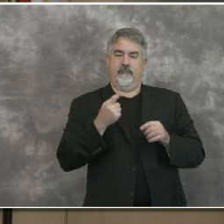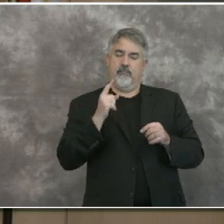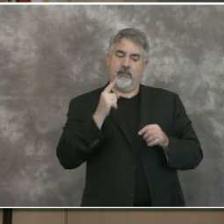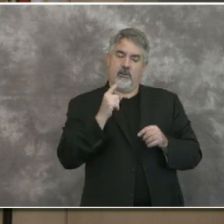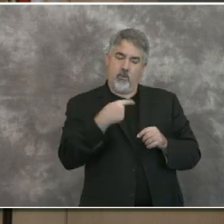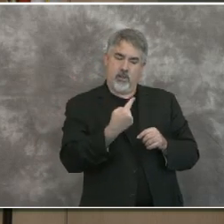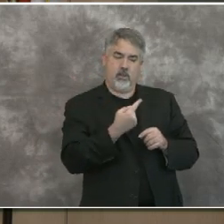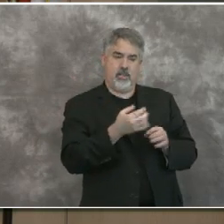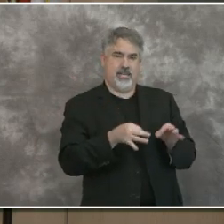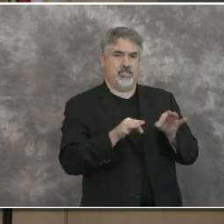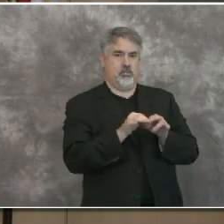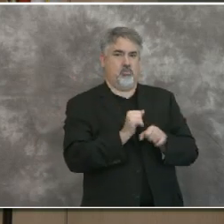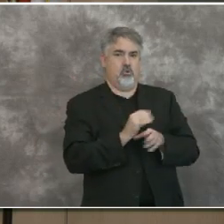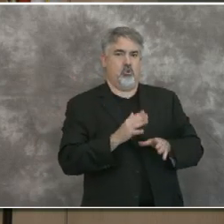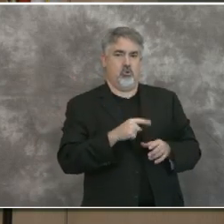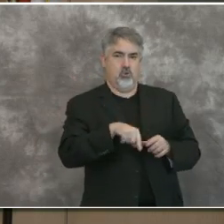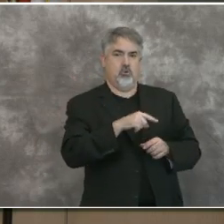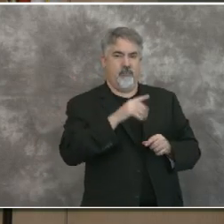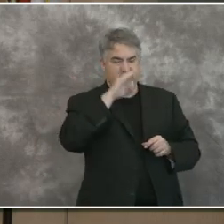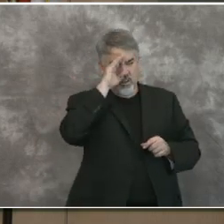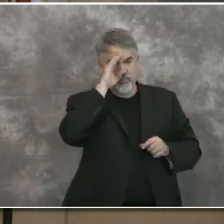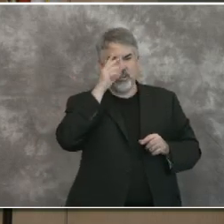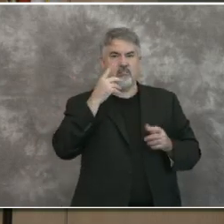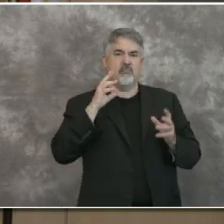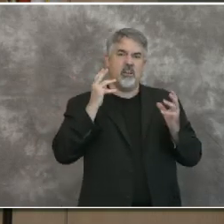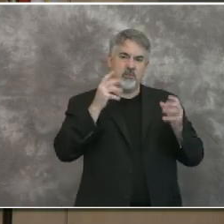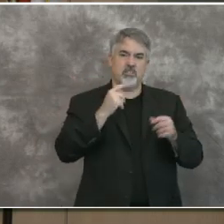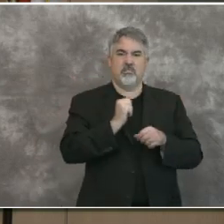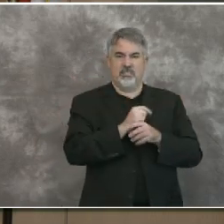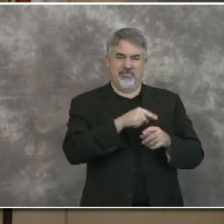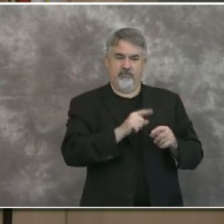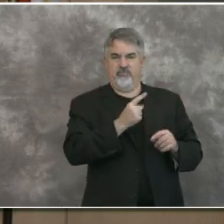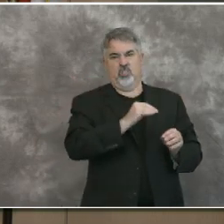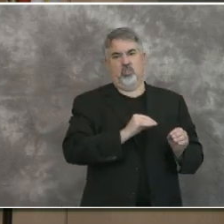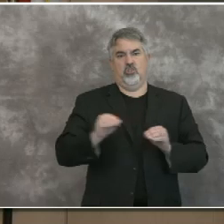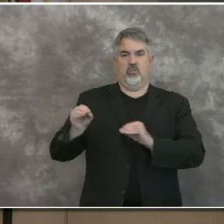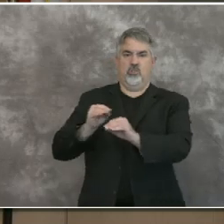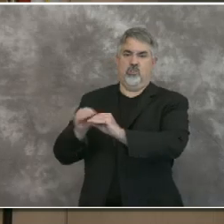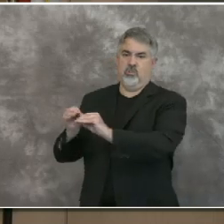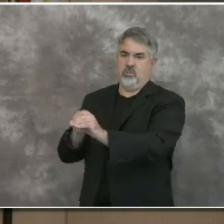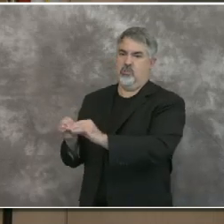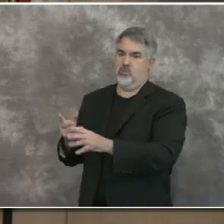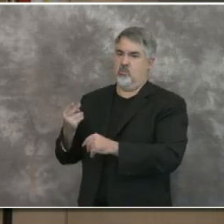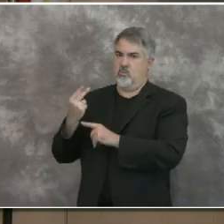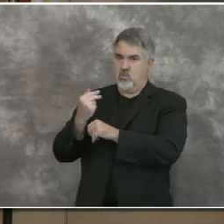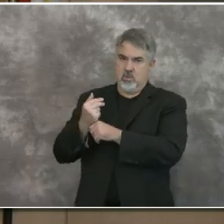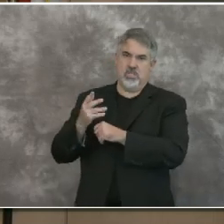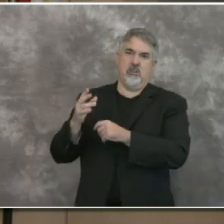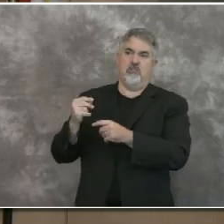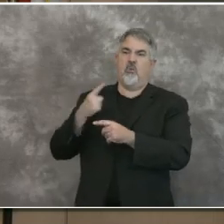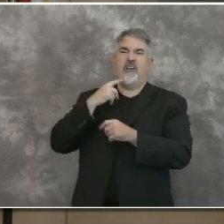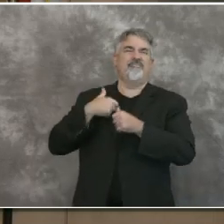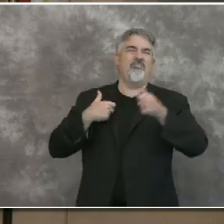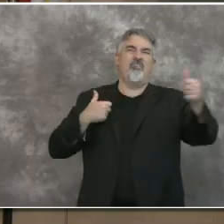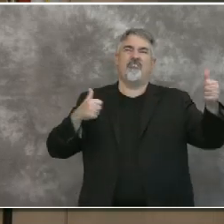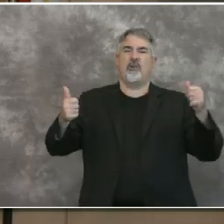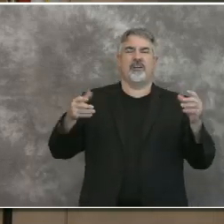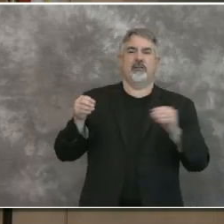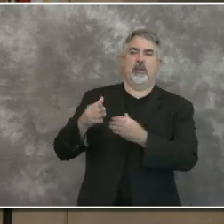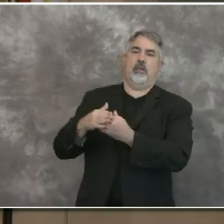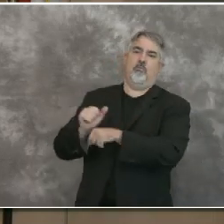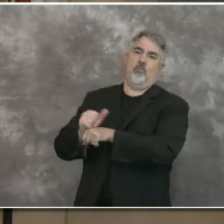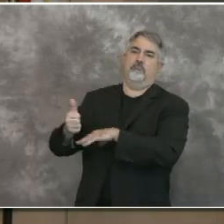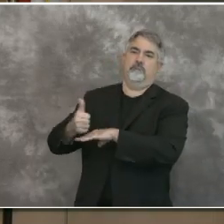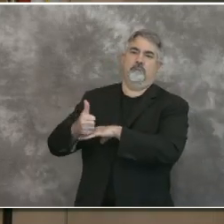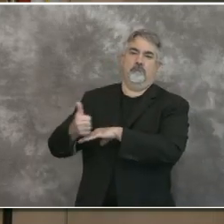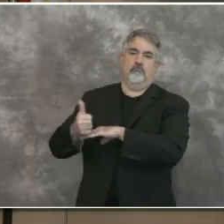if they are directly tied to the COVID response efforts. One other point of clarification too on the face coverings. The face covering when